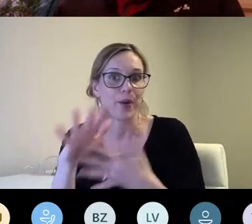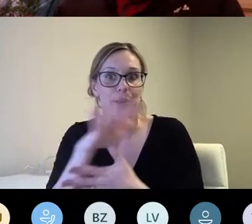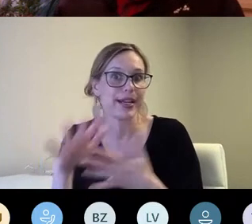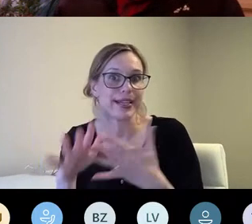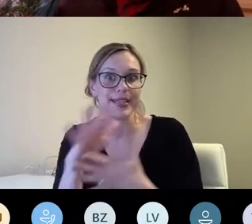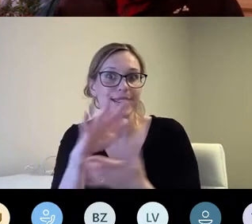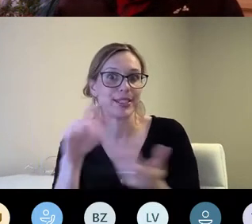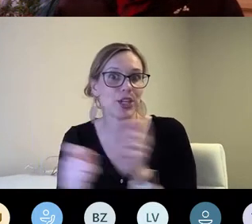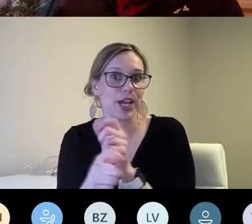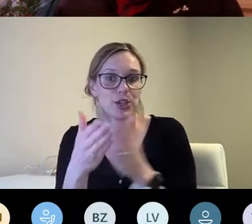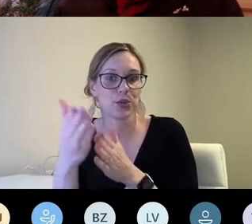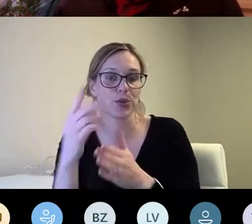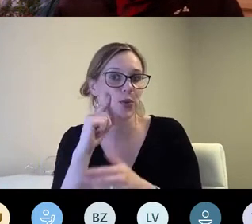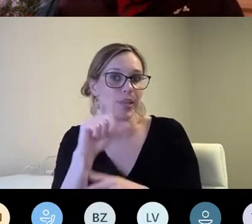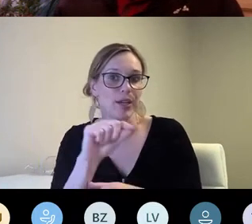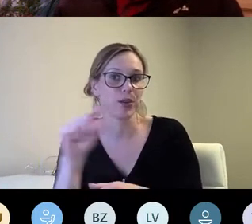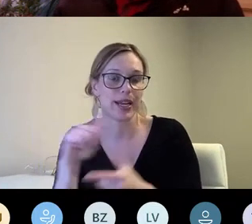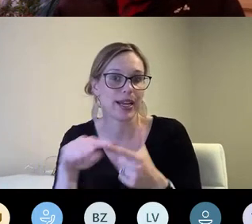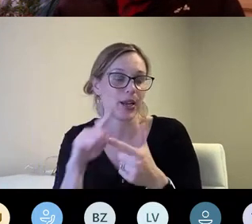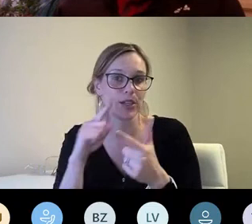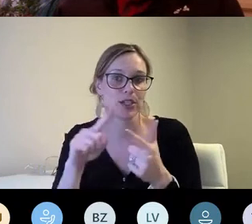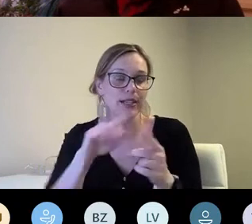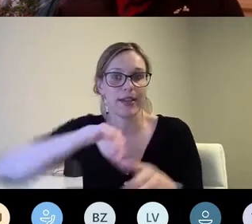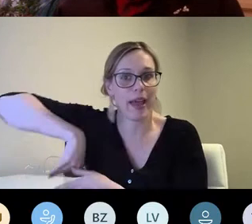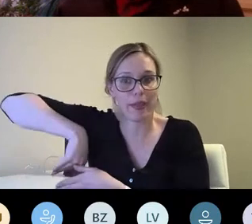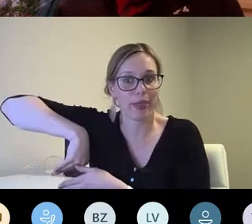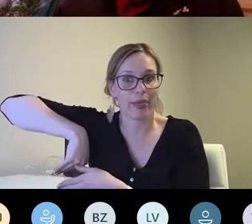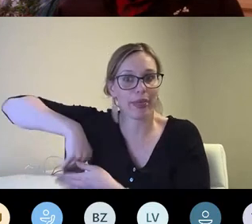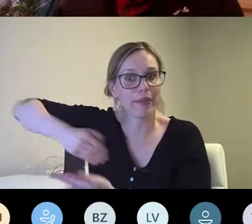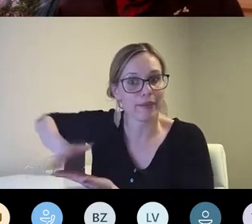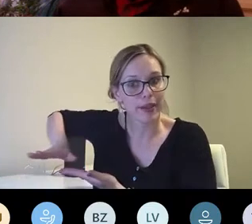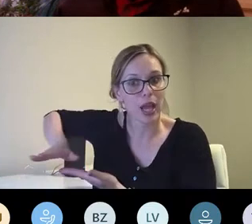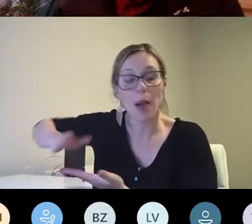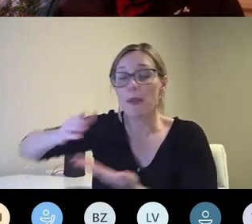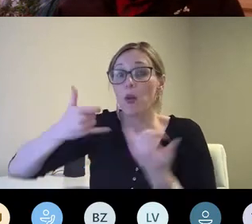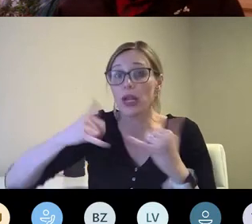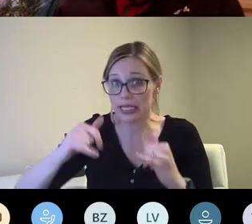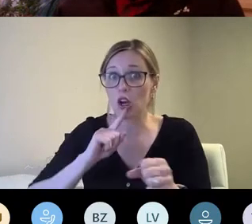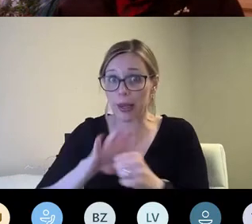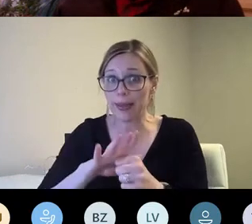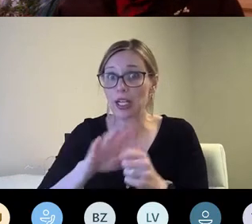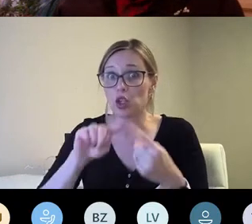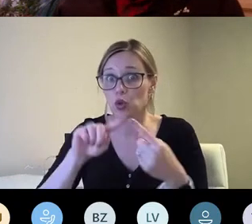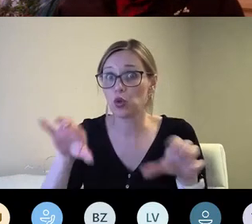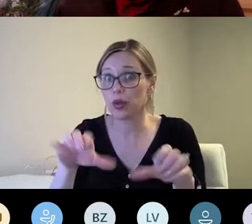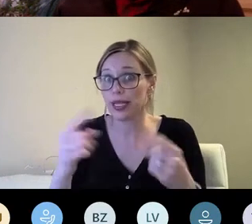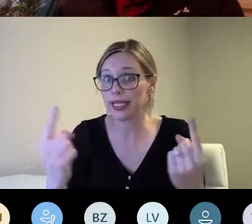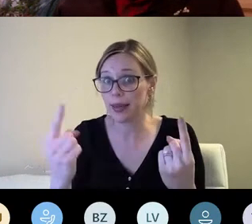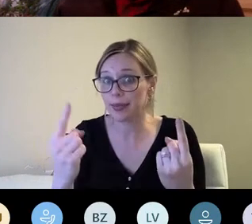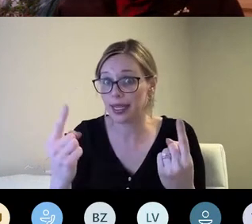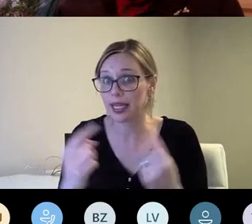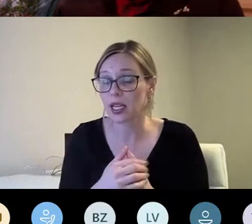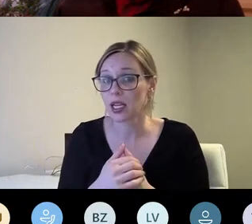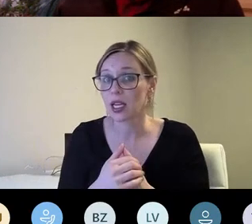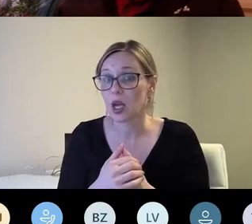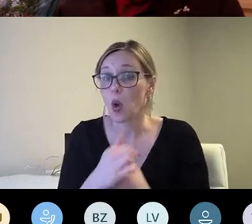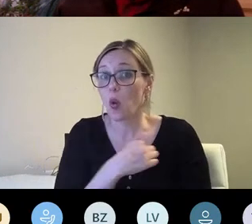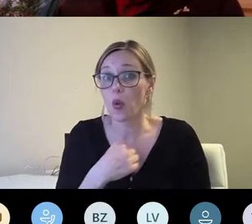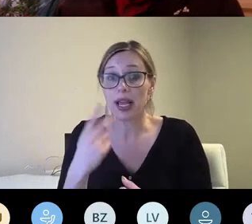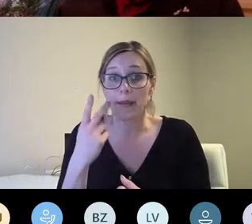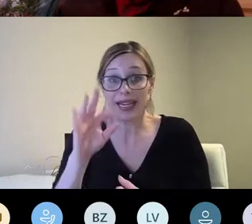kind of fell to the wayside a little. But we still are committed to doing something we'd like to see. I mean, 90% of the